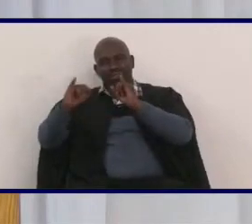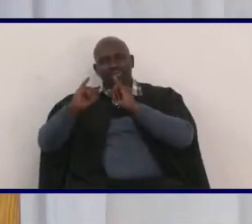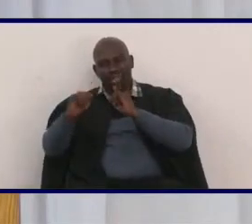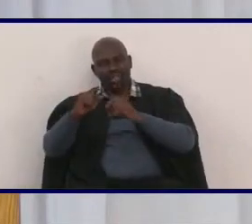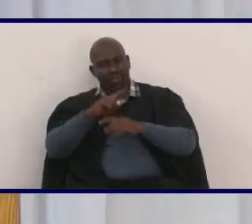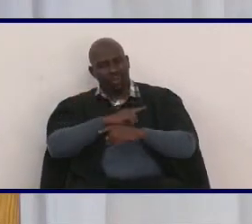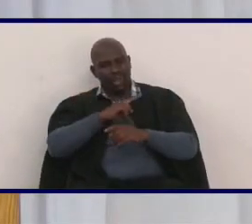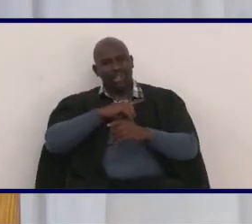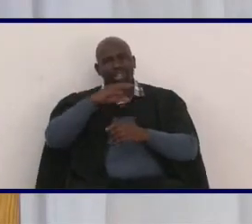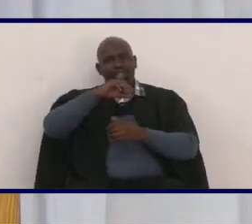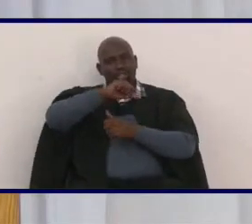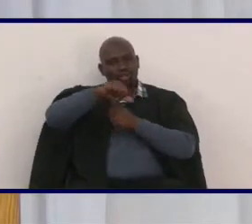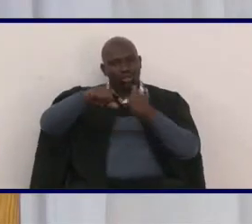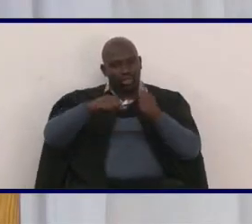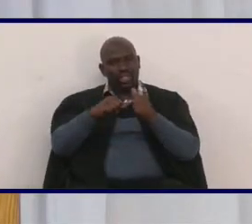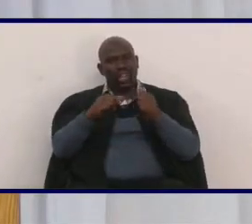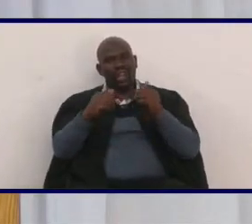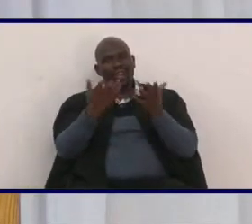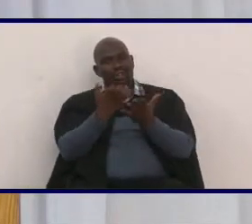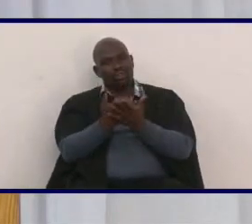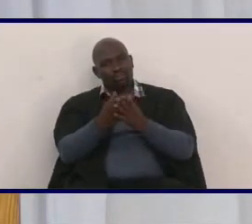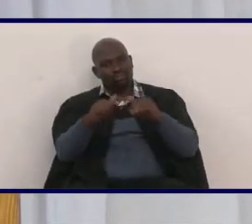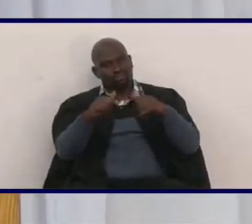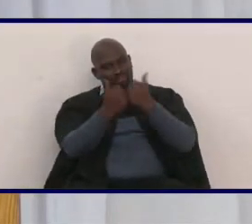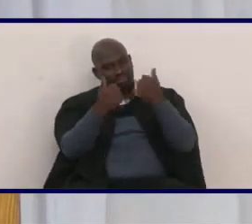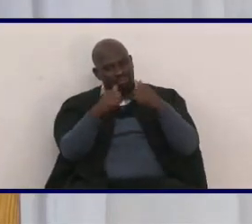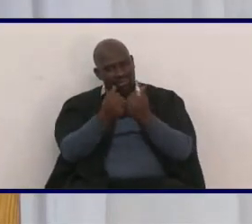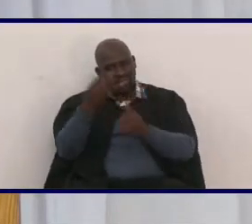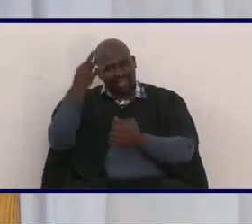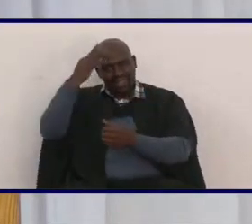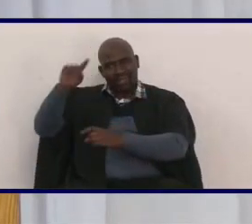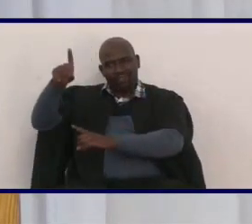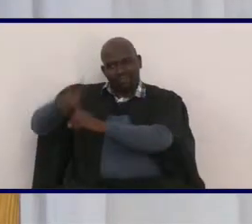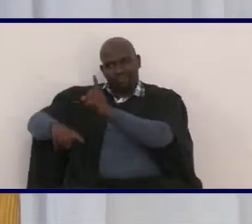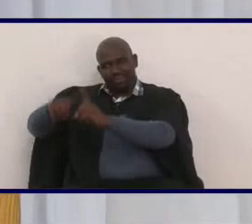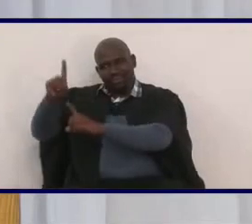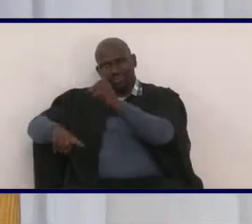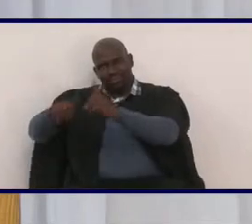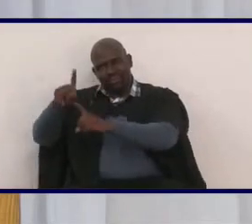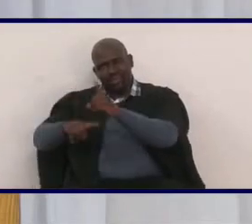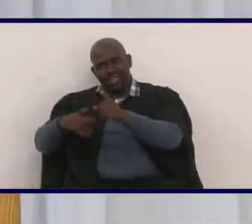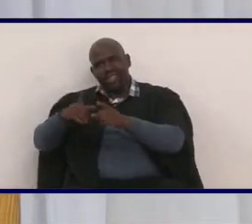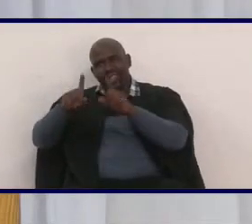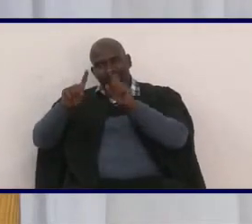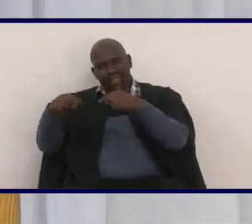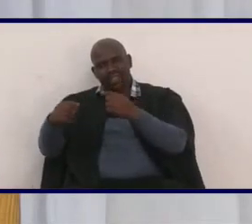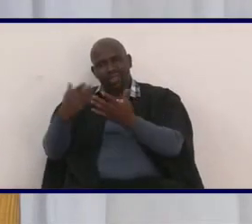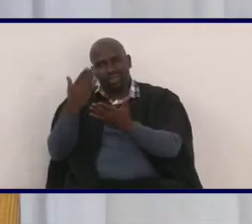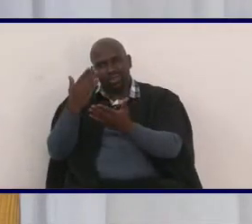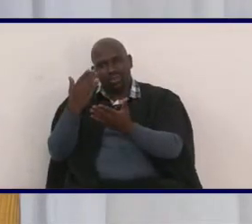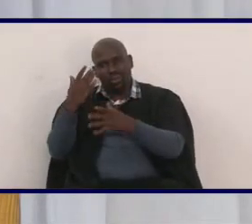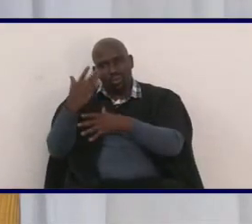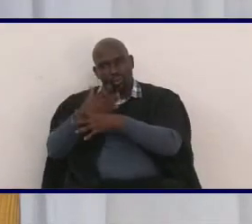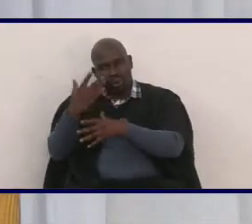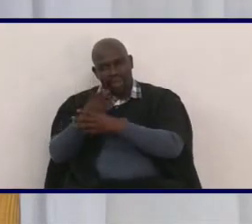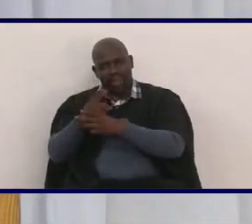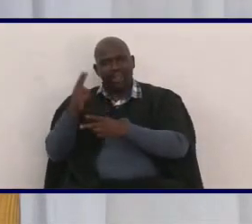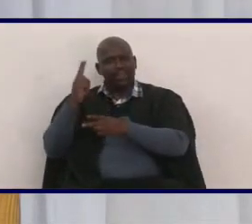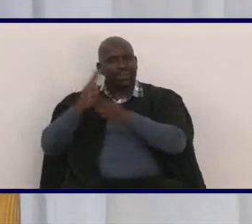challenges, governance failures, and an incapacity to work with our history and to make our past